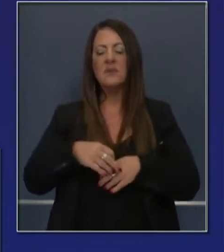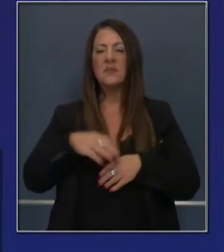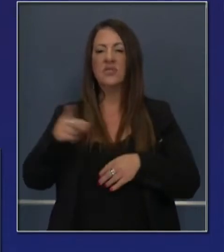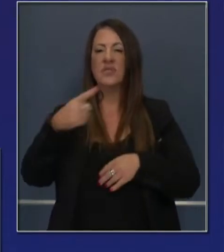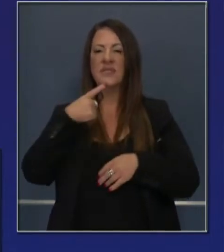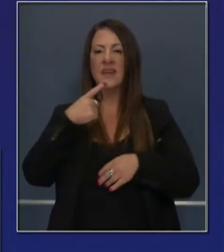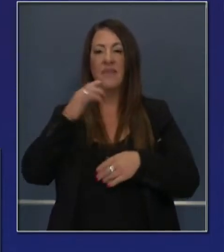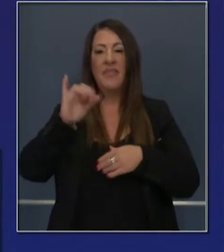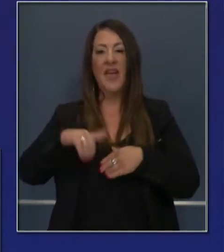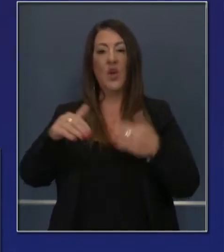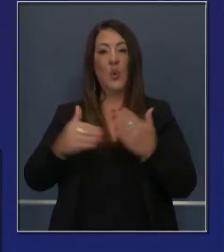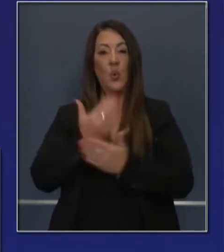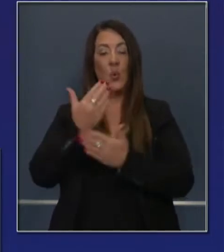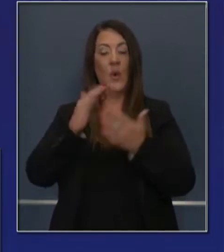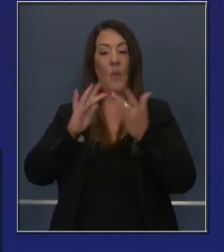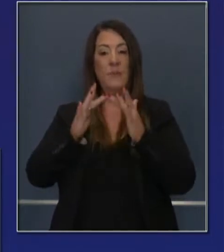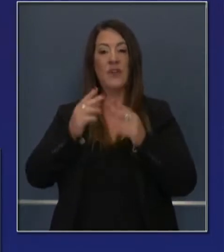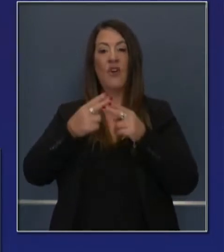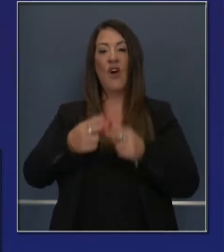housingiskey.com.